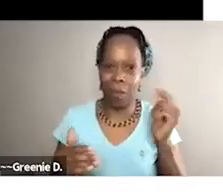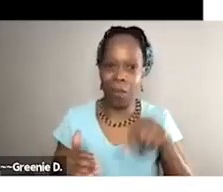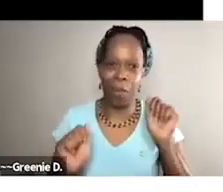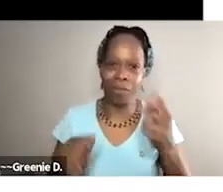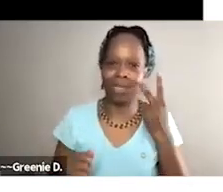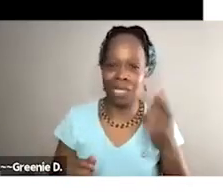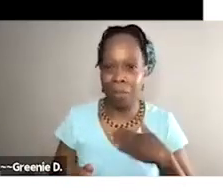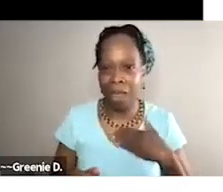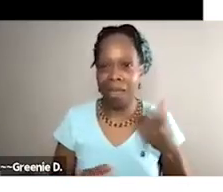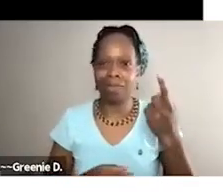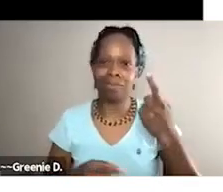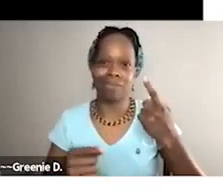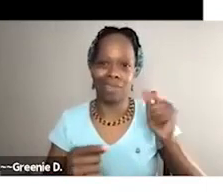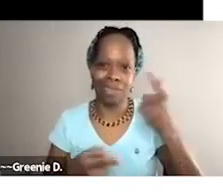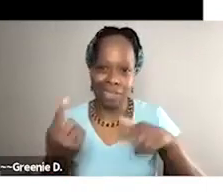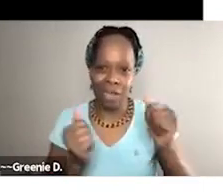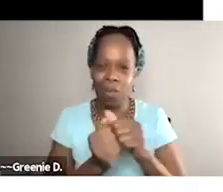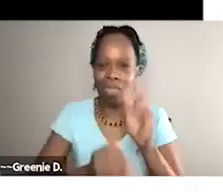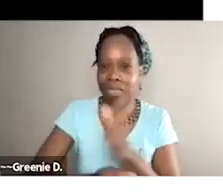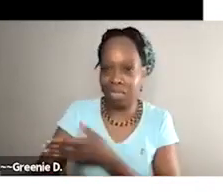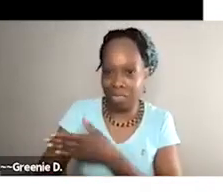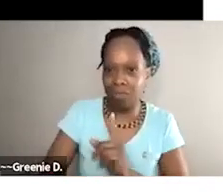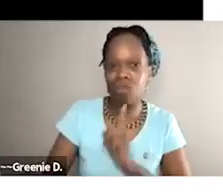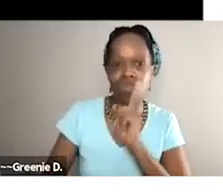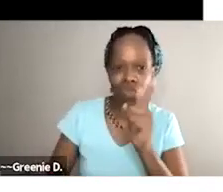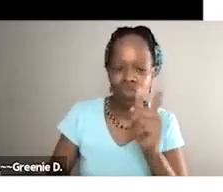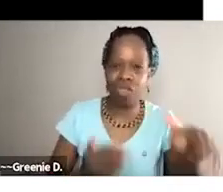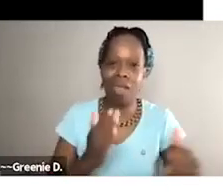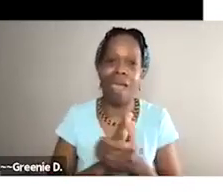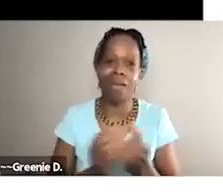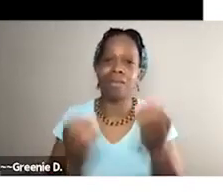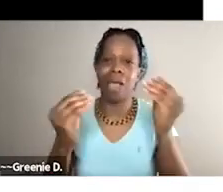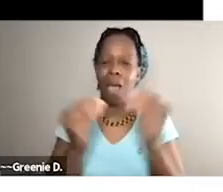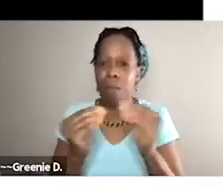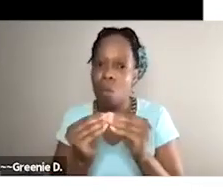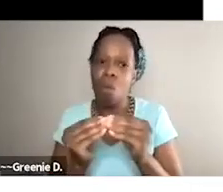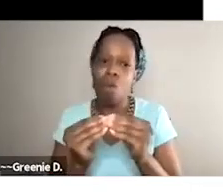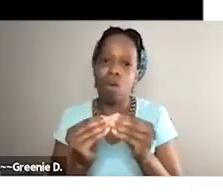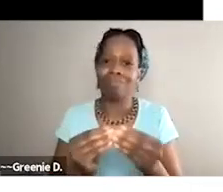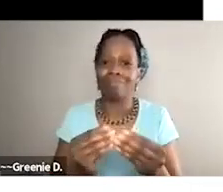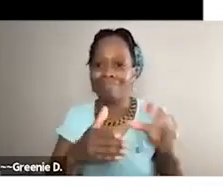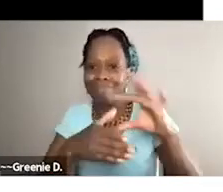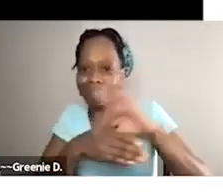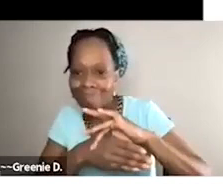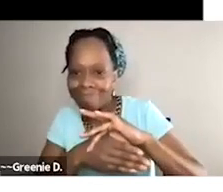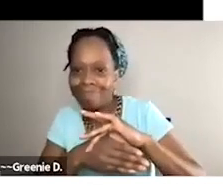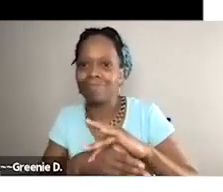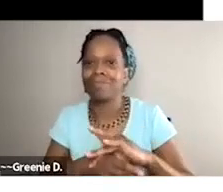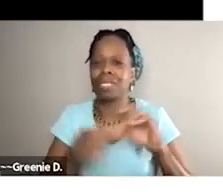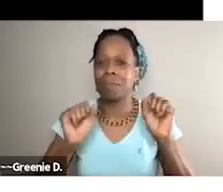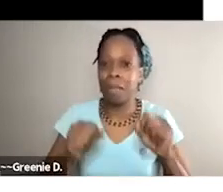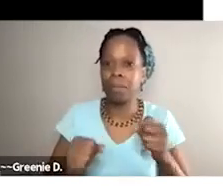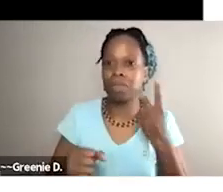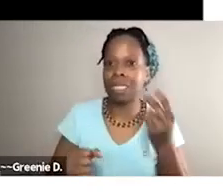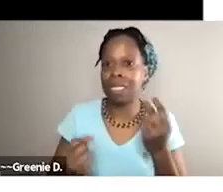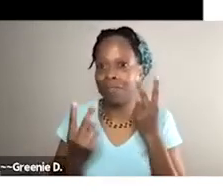ASL interpretation with the music. It really does add so much more to not only just hearing incredible music, but visually seeing